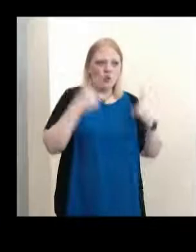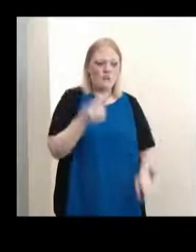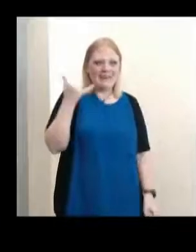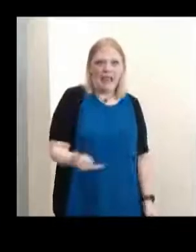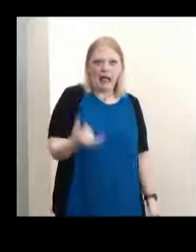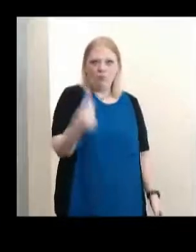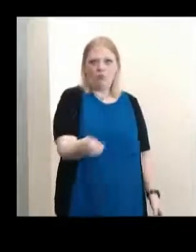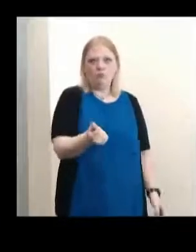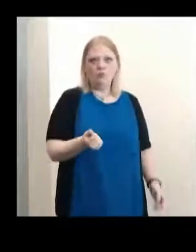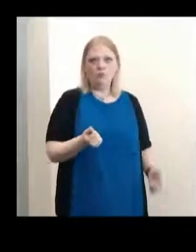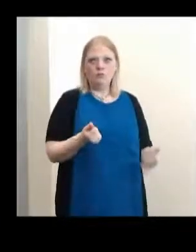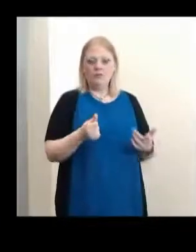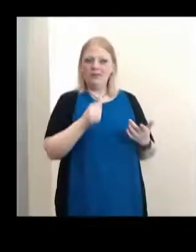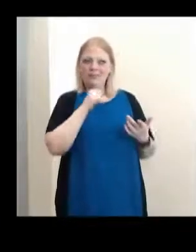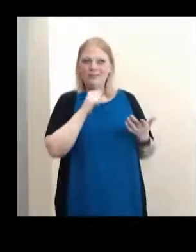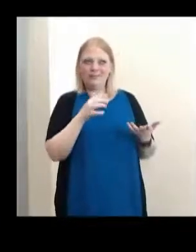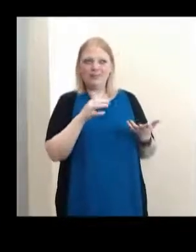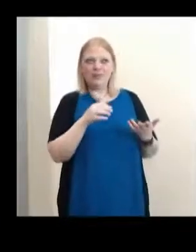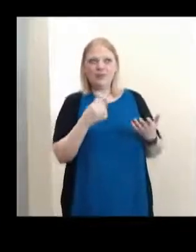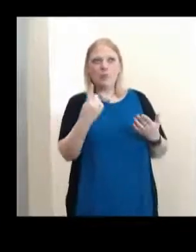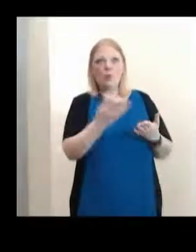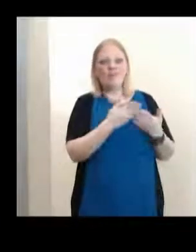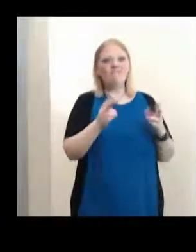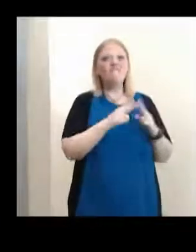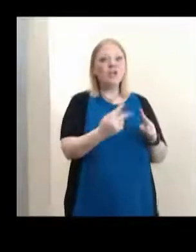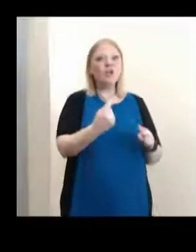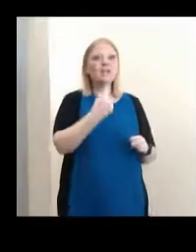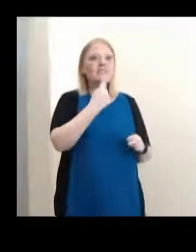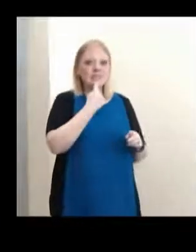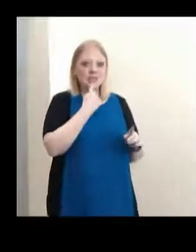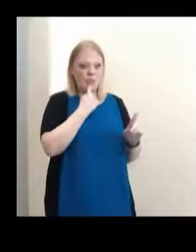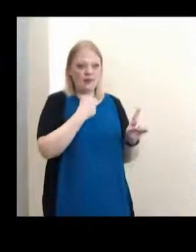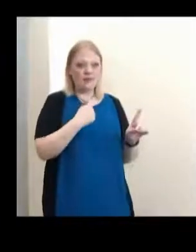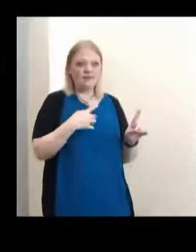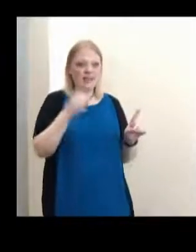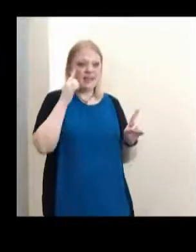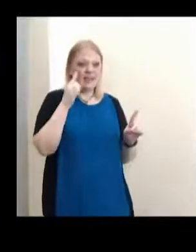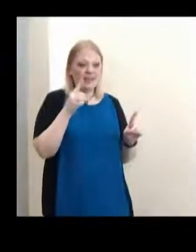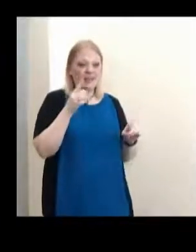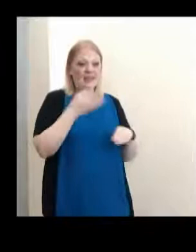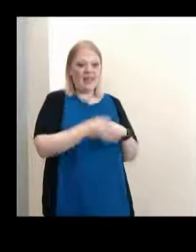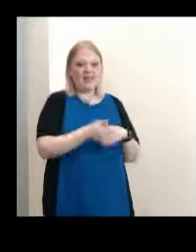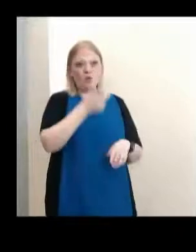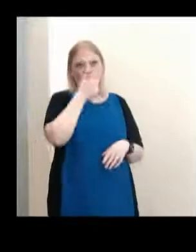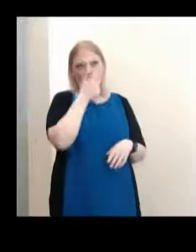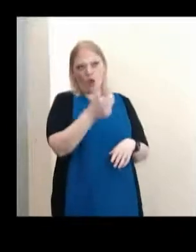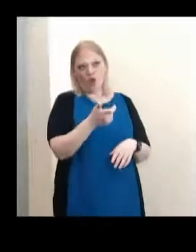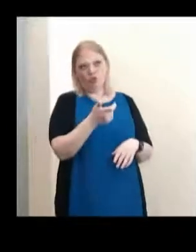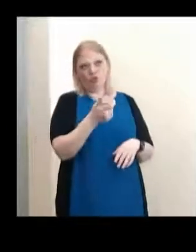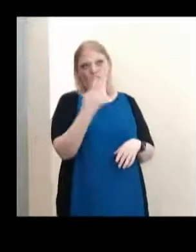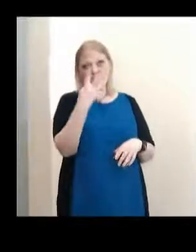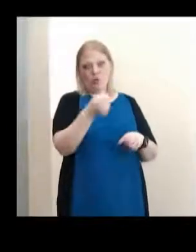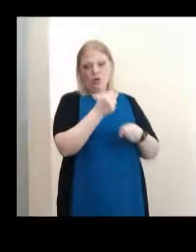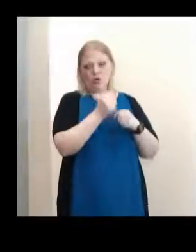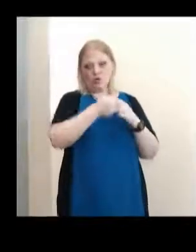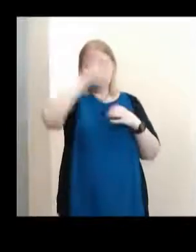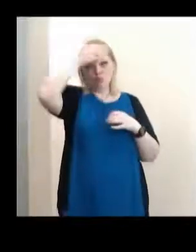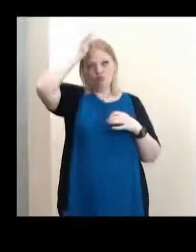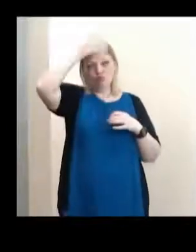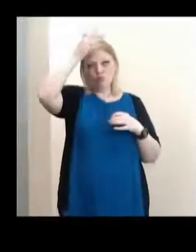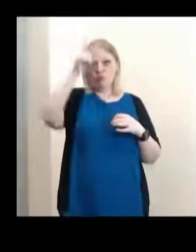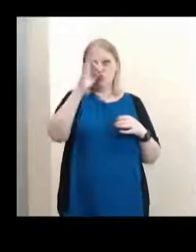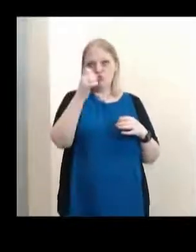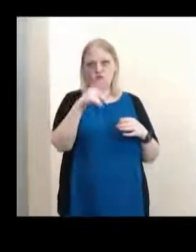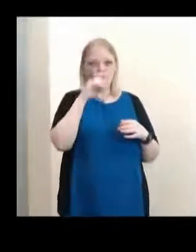that. The one thing I'm very disappointed about, and I think after watching the last 4 years with President Trump, in which he would just lie